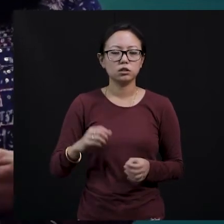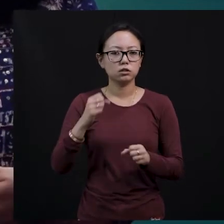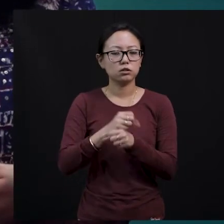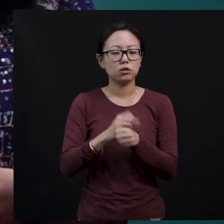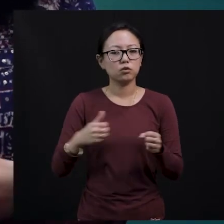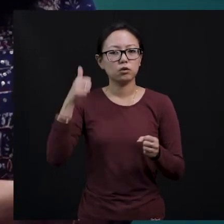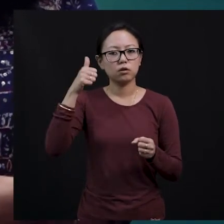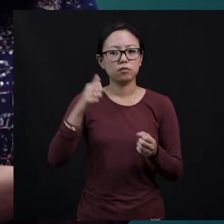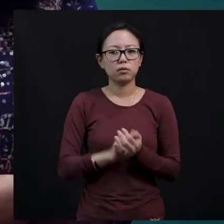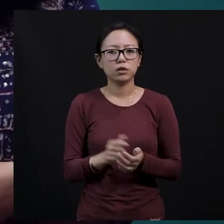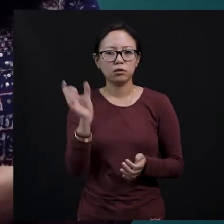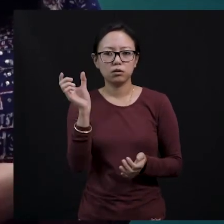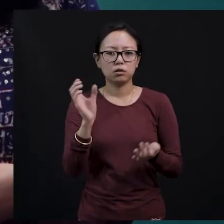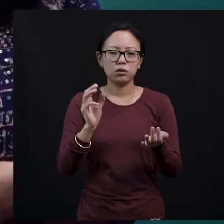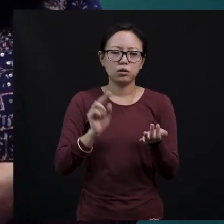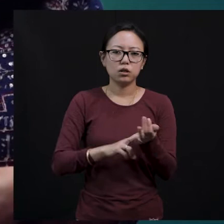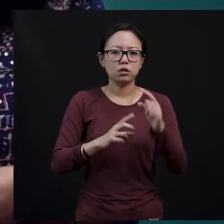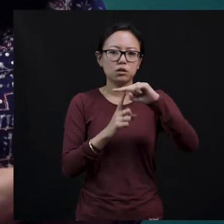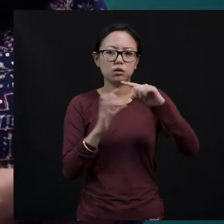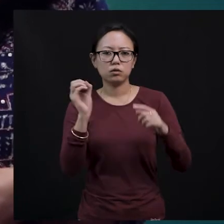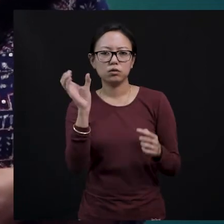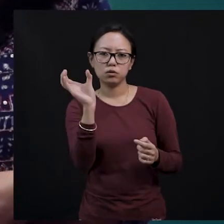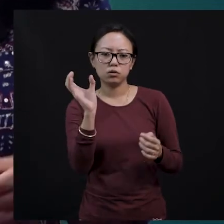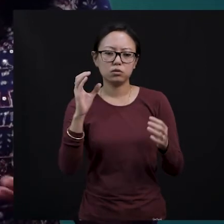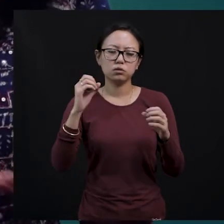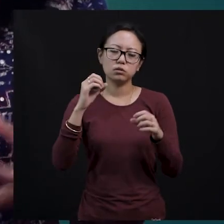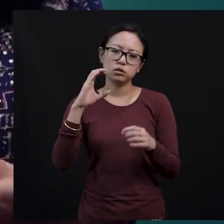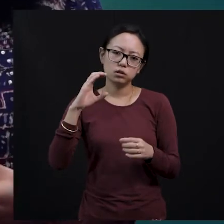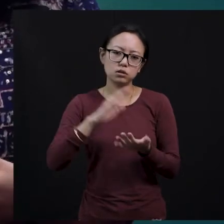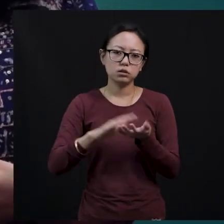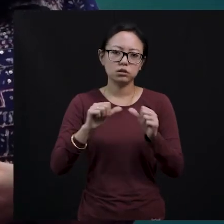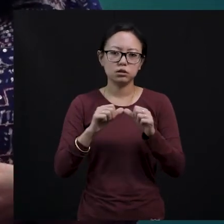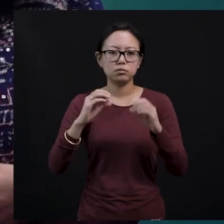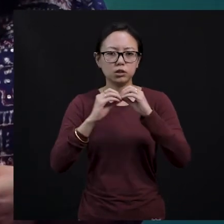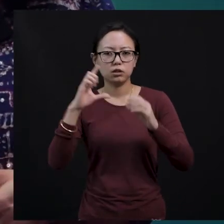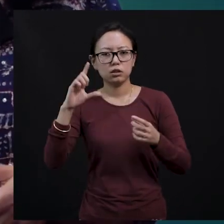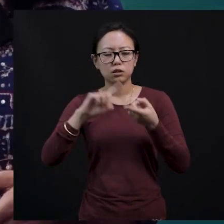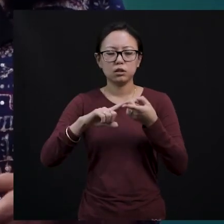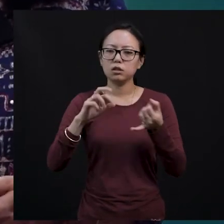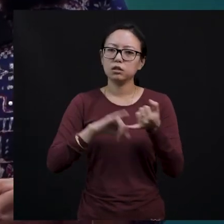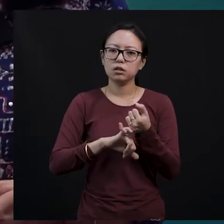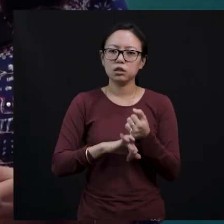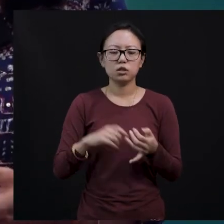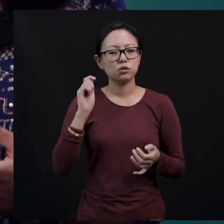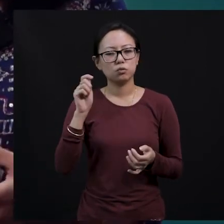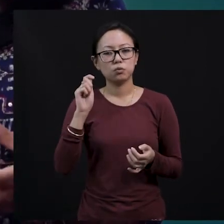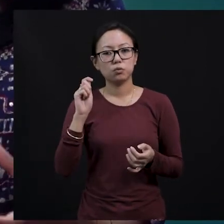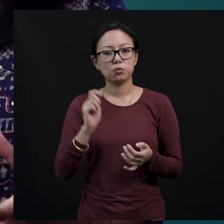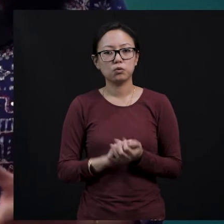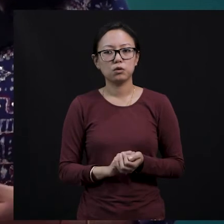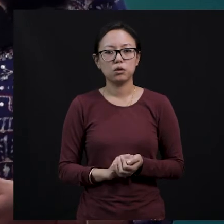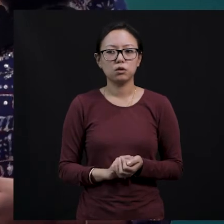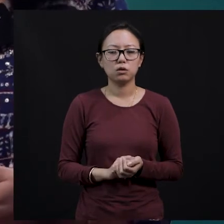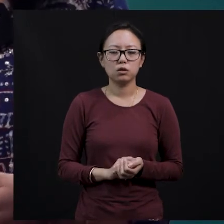was also a part of legislative councils of British India, just to make sure that the untouchables get a